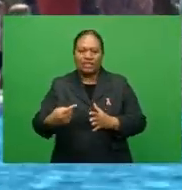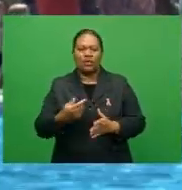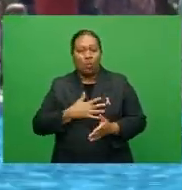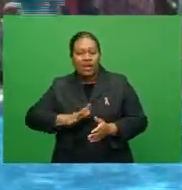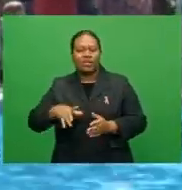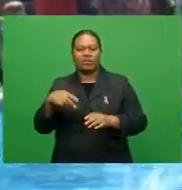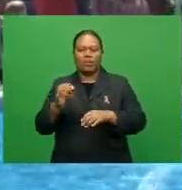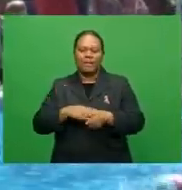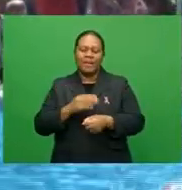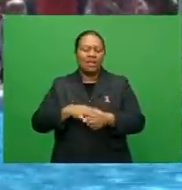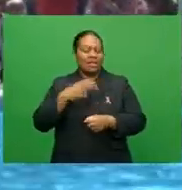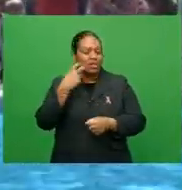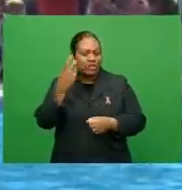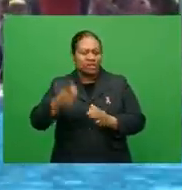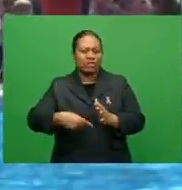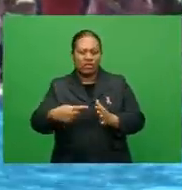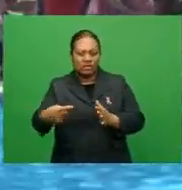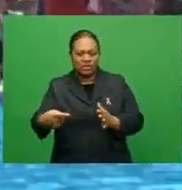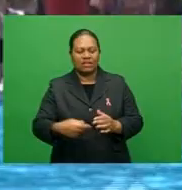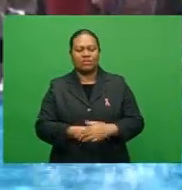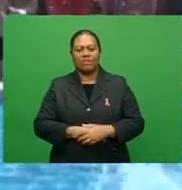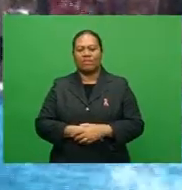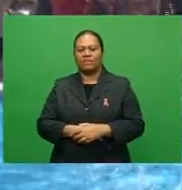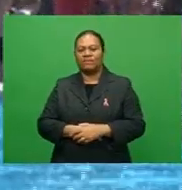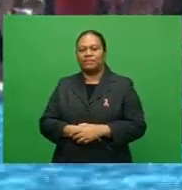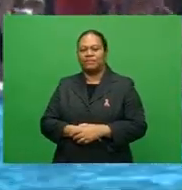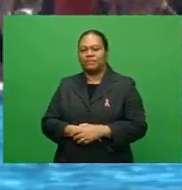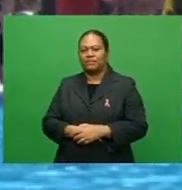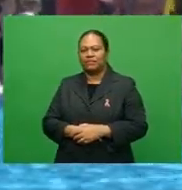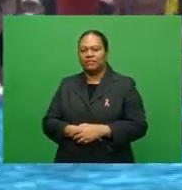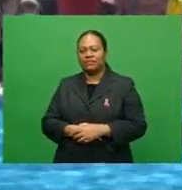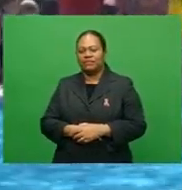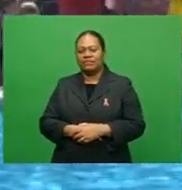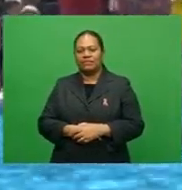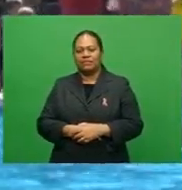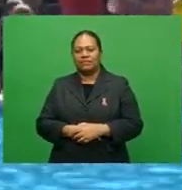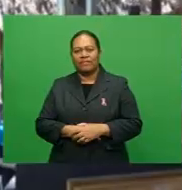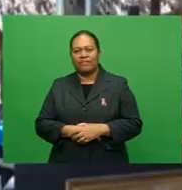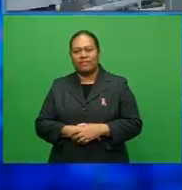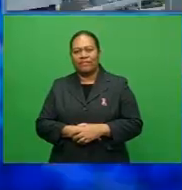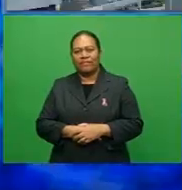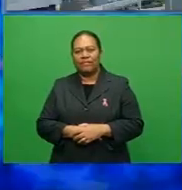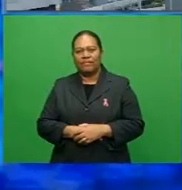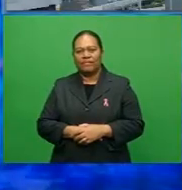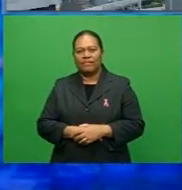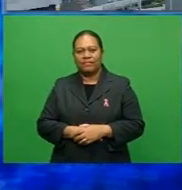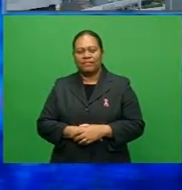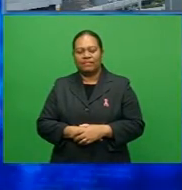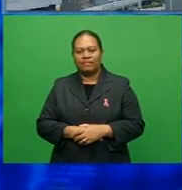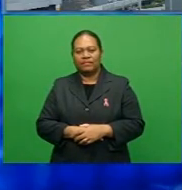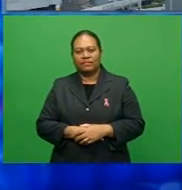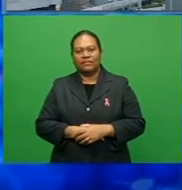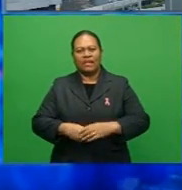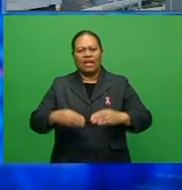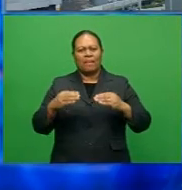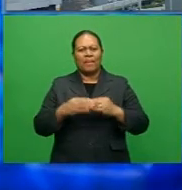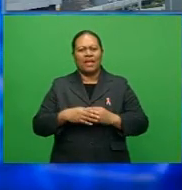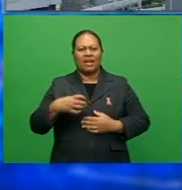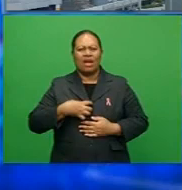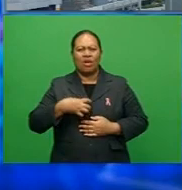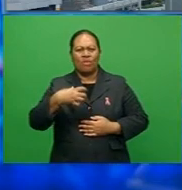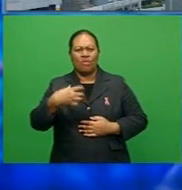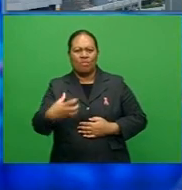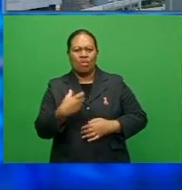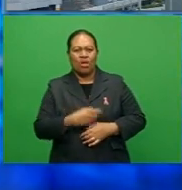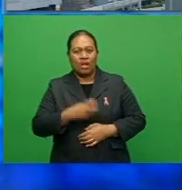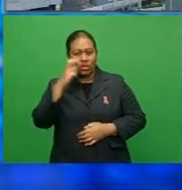going to drop the ball on COVID-19 containment. Edwin Nand, FBC News. Banks are being more stringent with